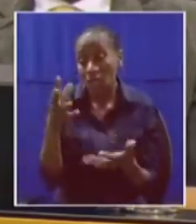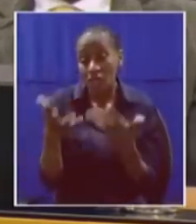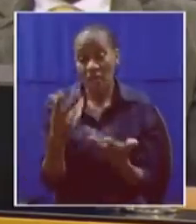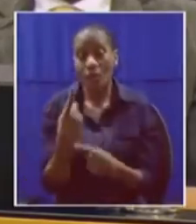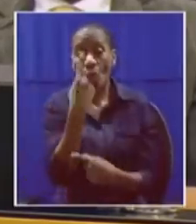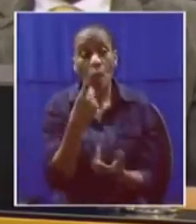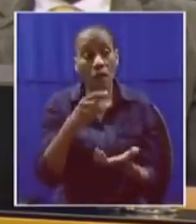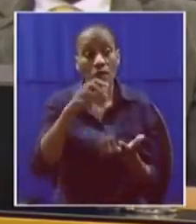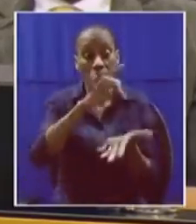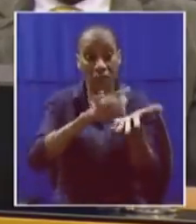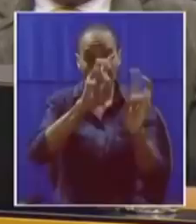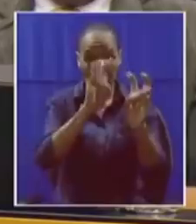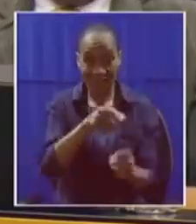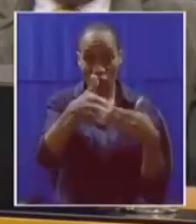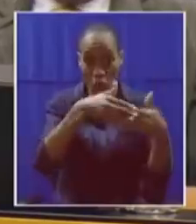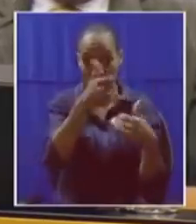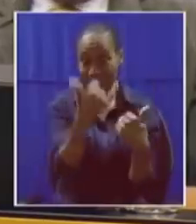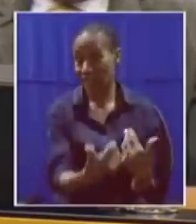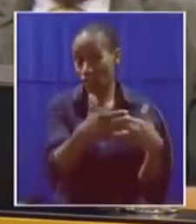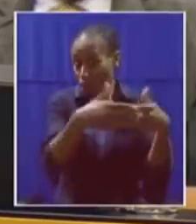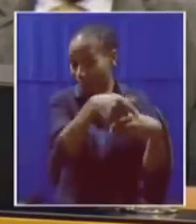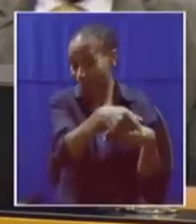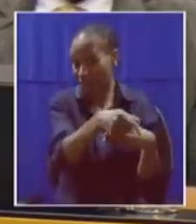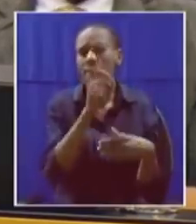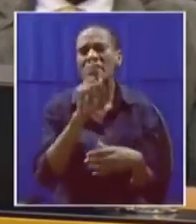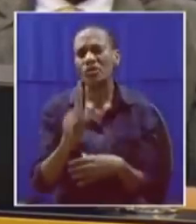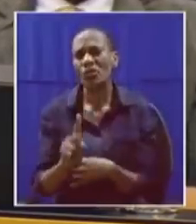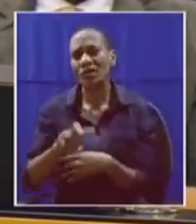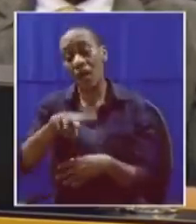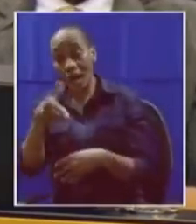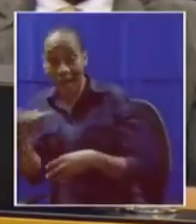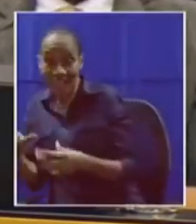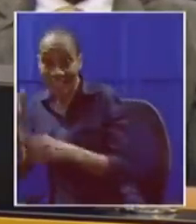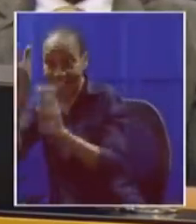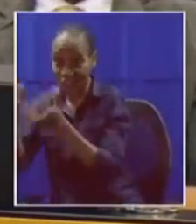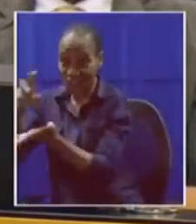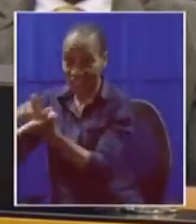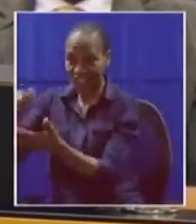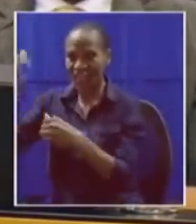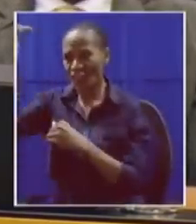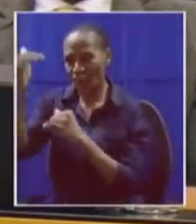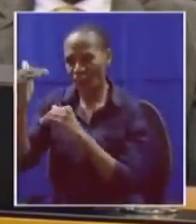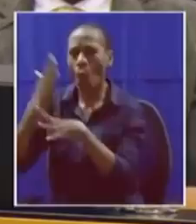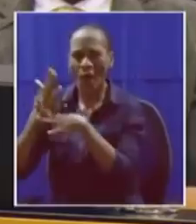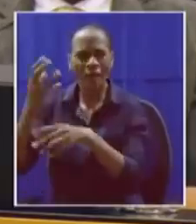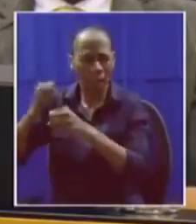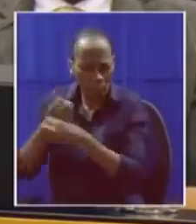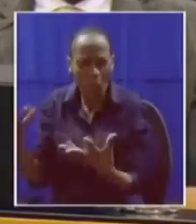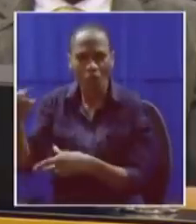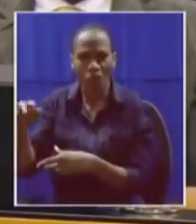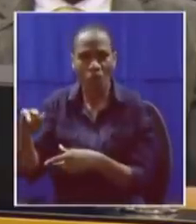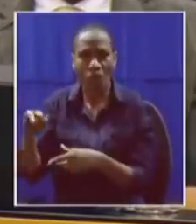Station today, you will reduce the capacity of optimum. And Hendrina Town will be a ghost